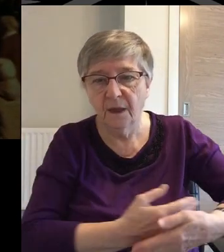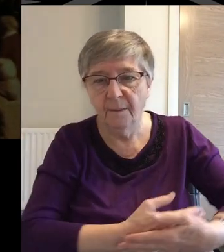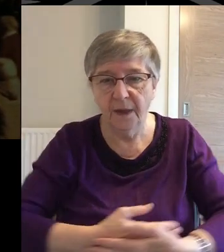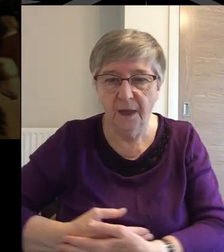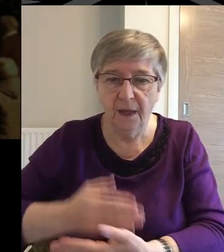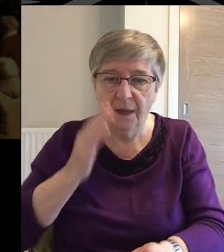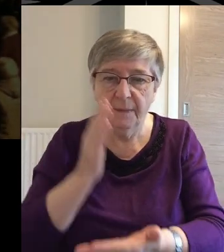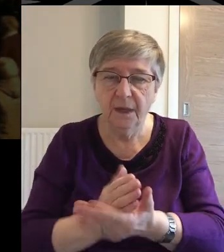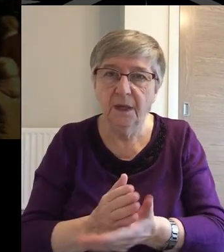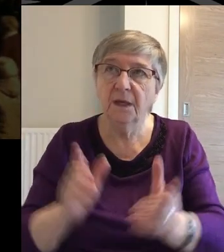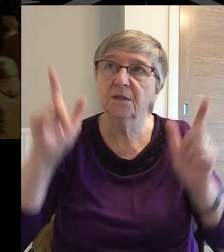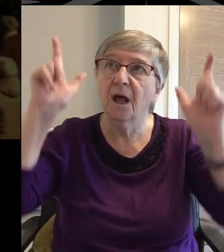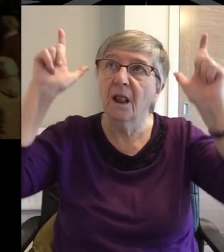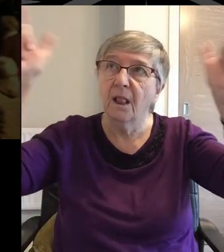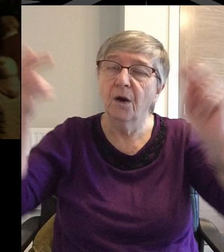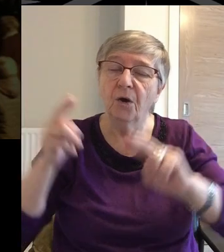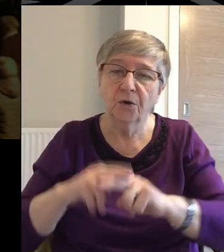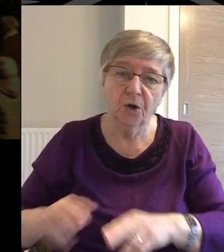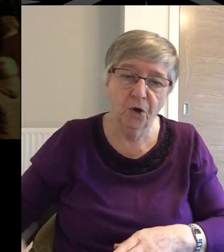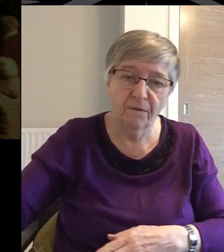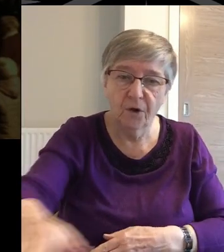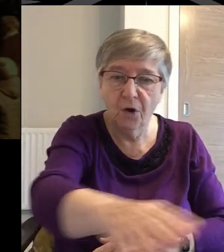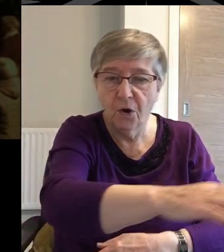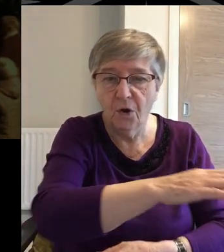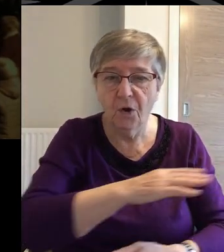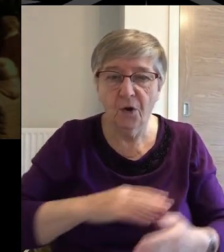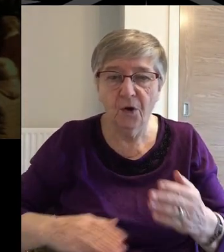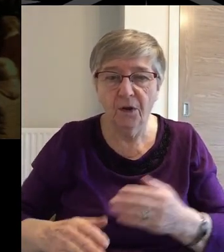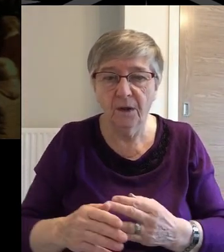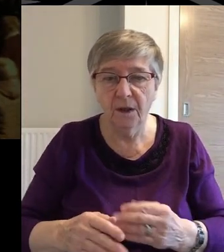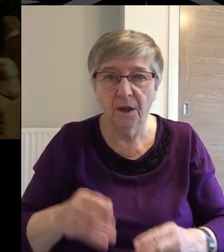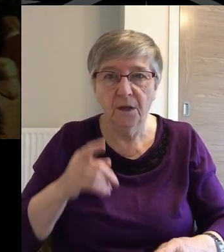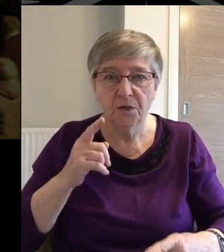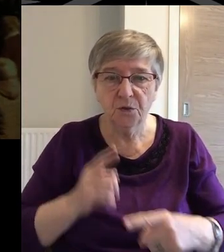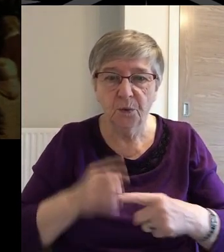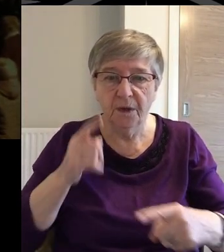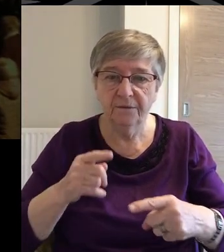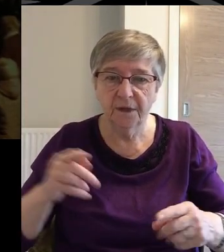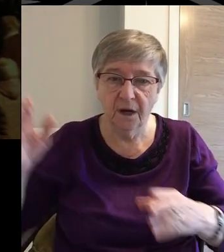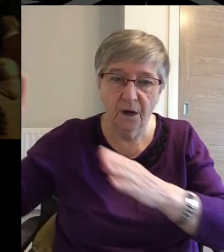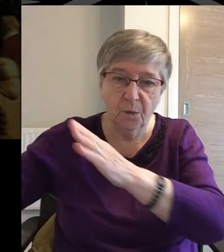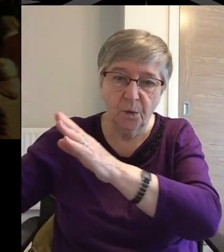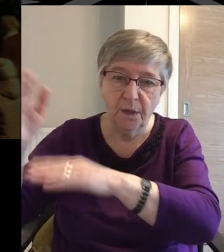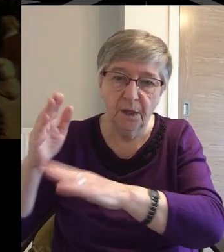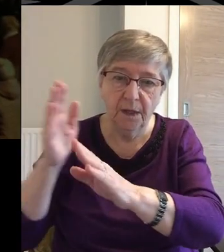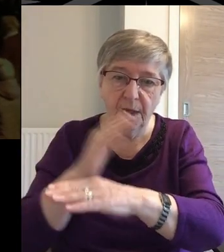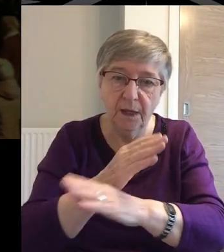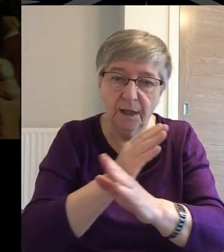Yeah.